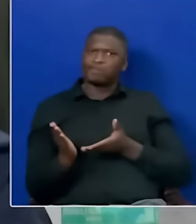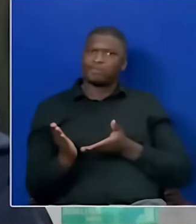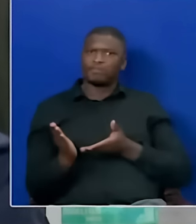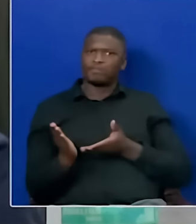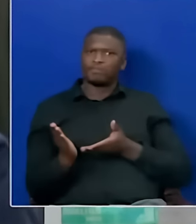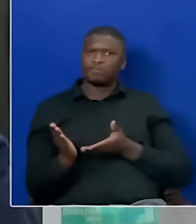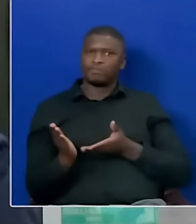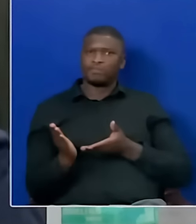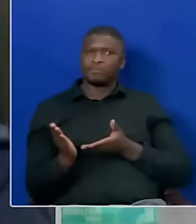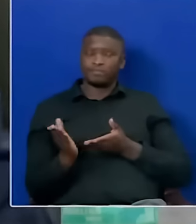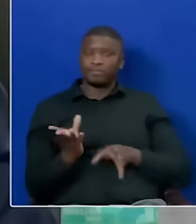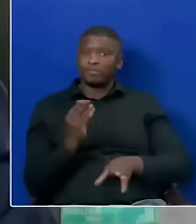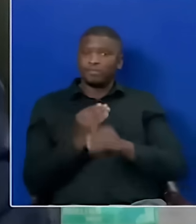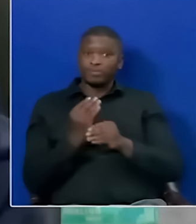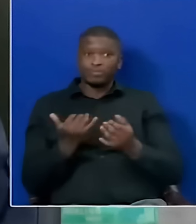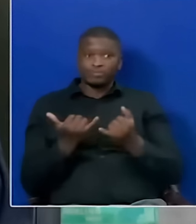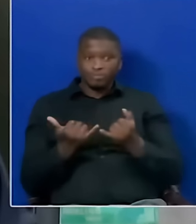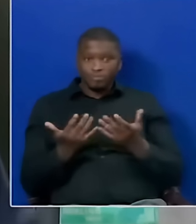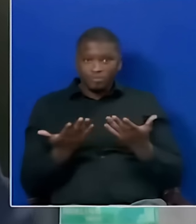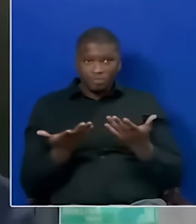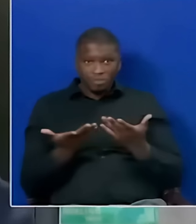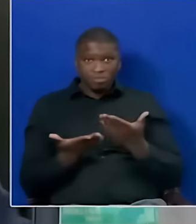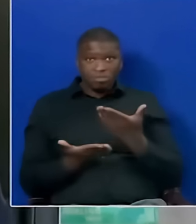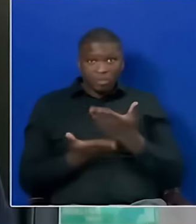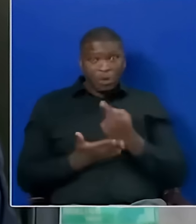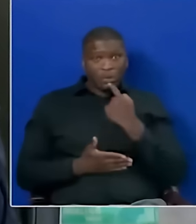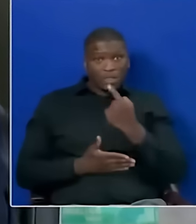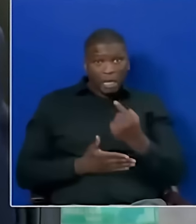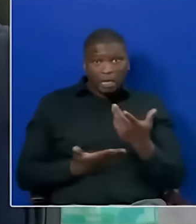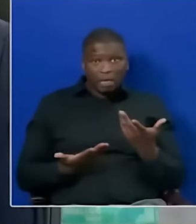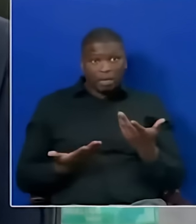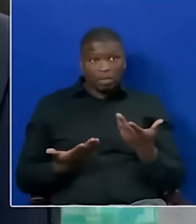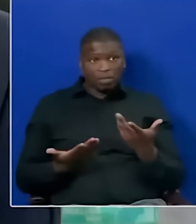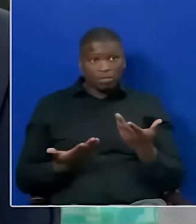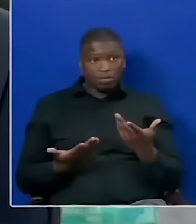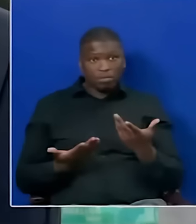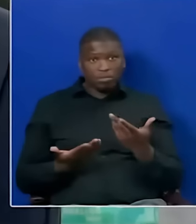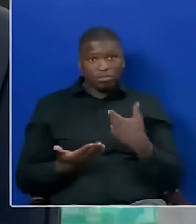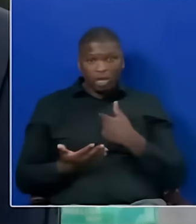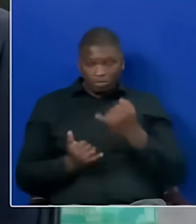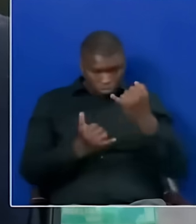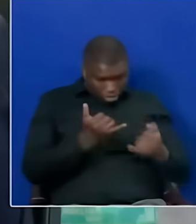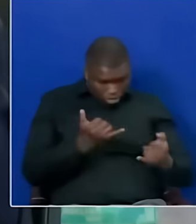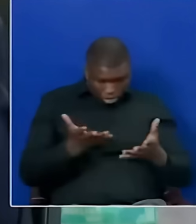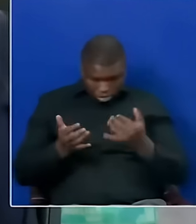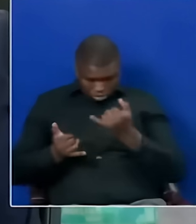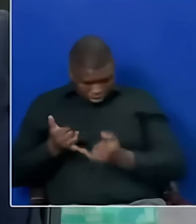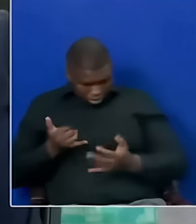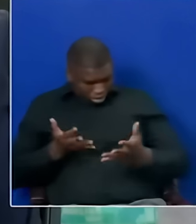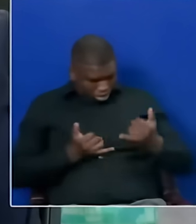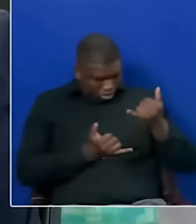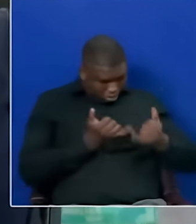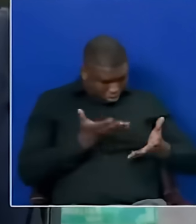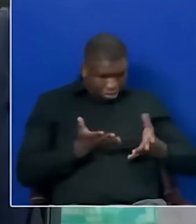now, can it be interpreted? Can it be interpreted as tampering?